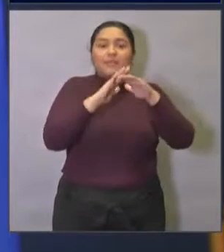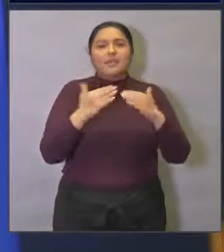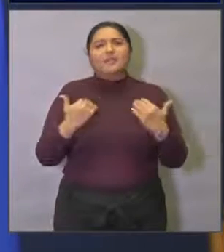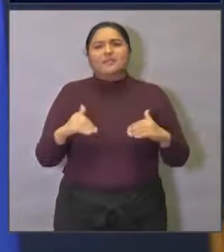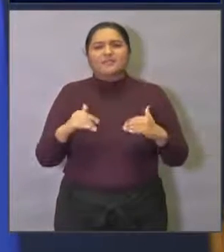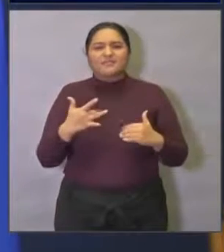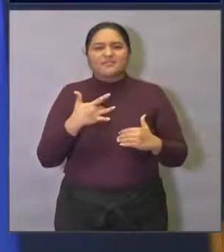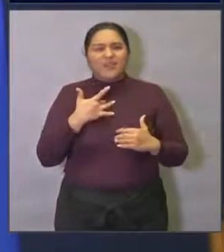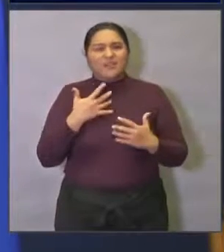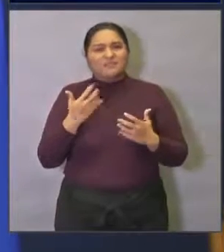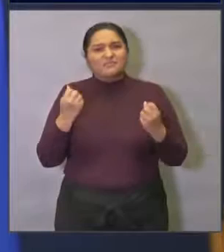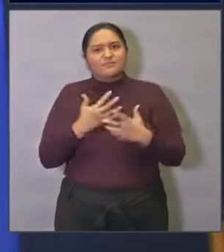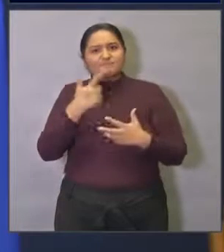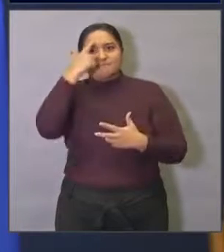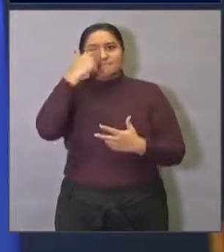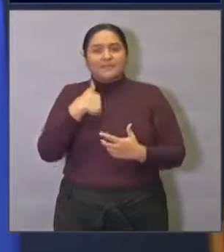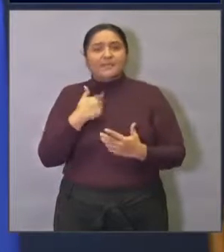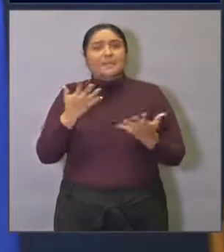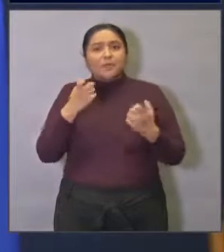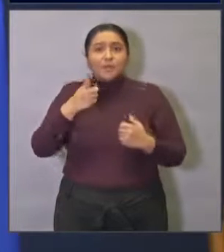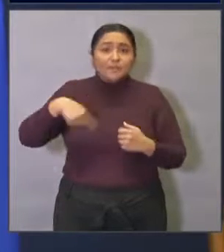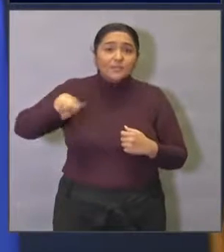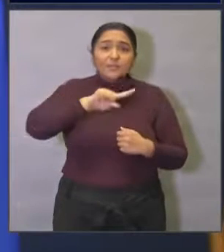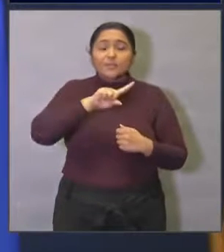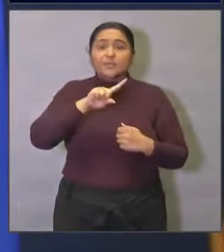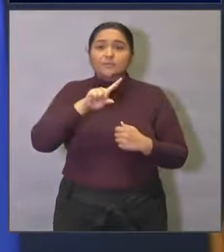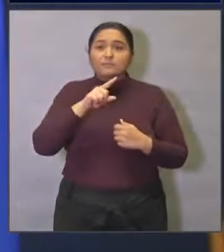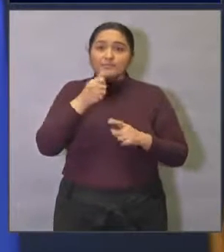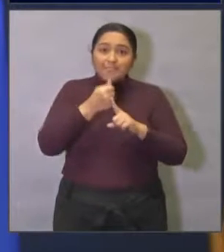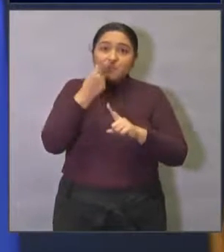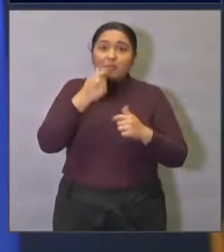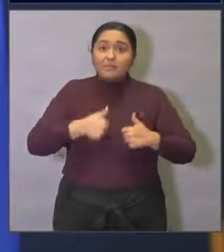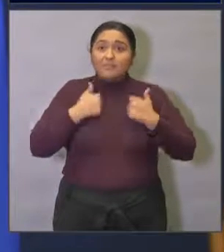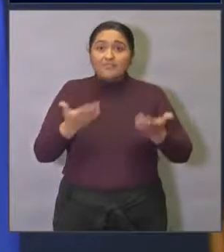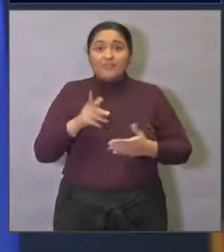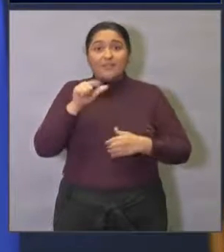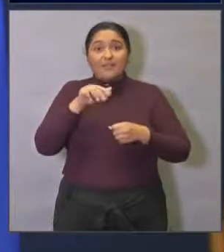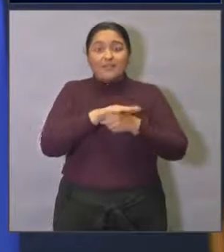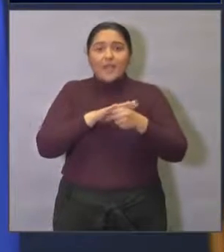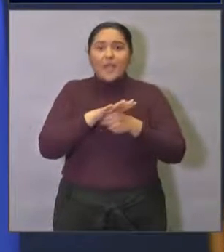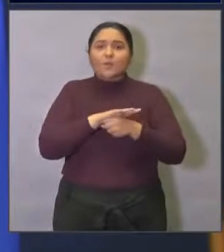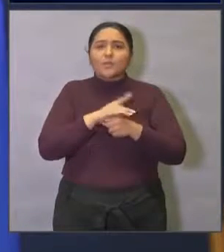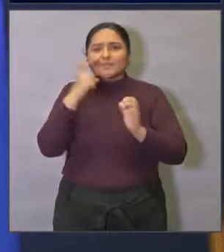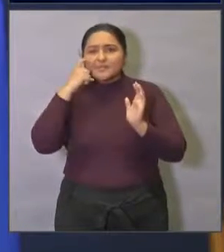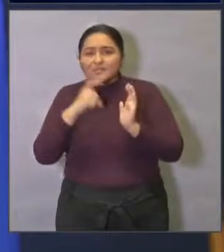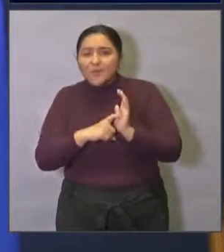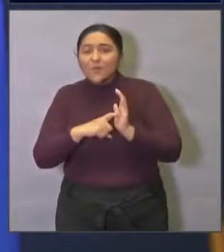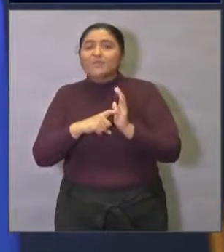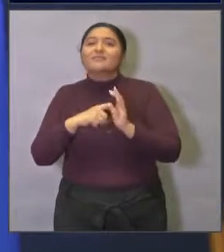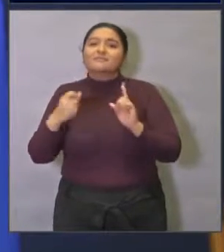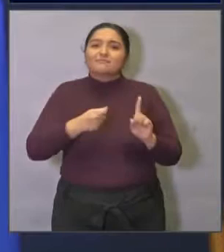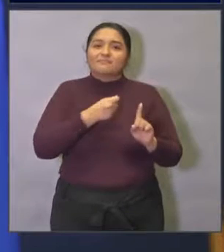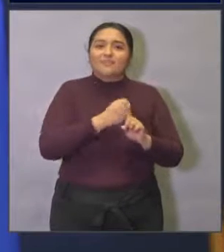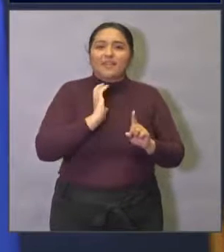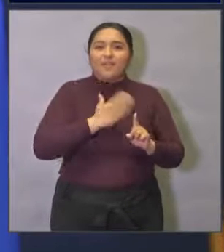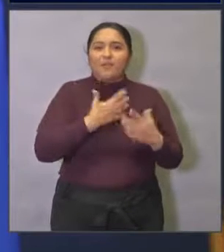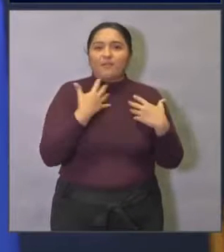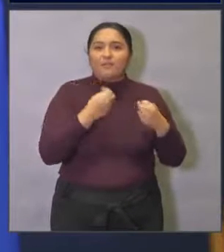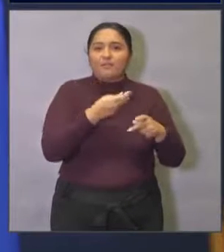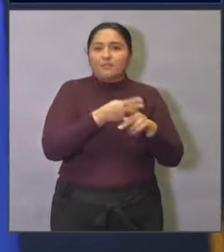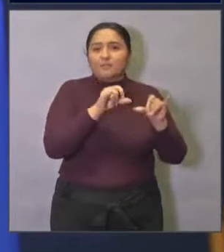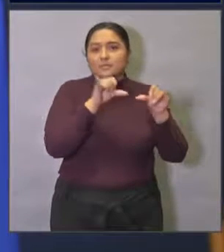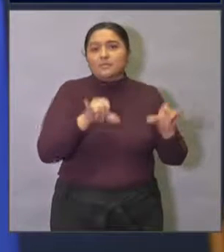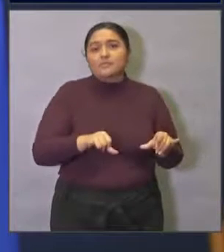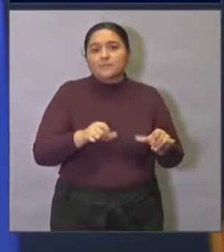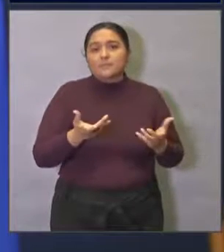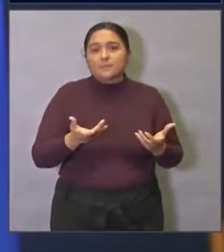every Los Angeles County resident to have an appreciation of what this does to our healthcare system. Over the next few